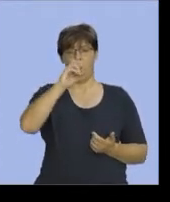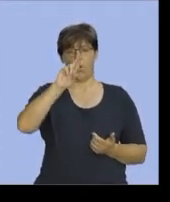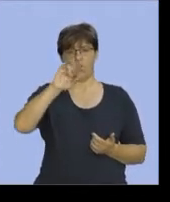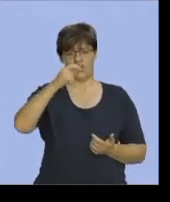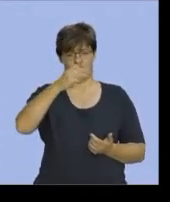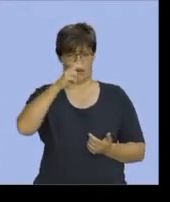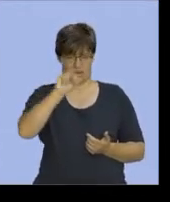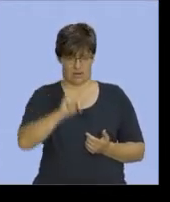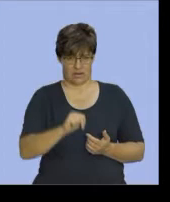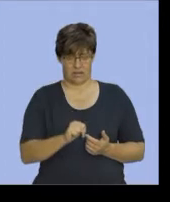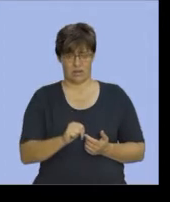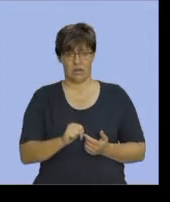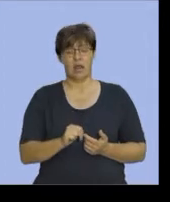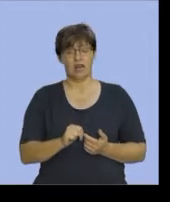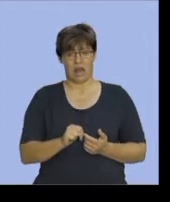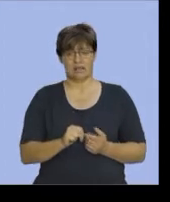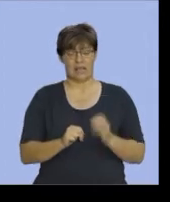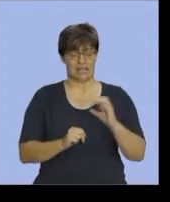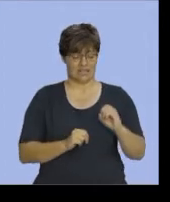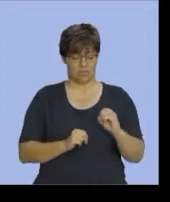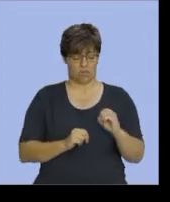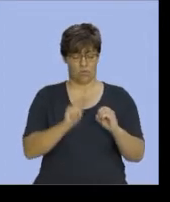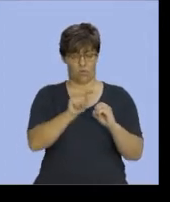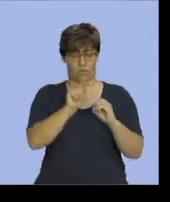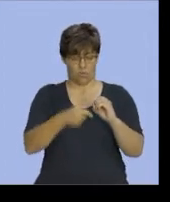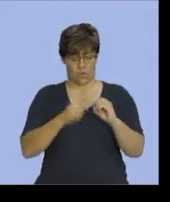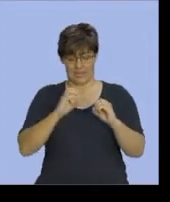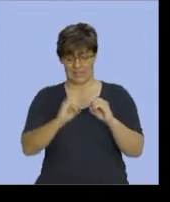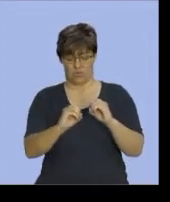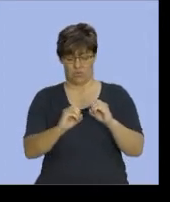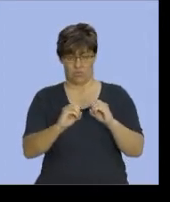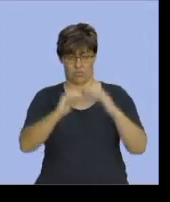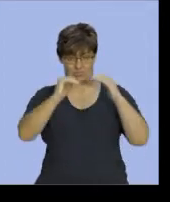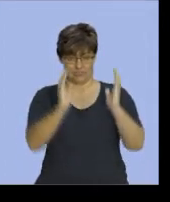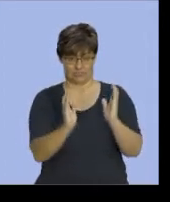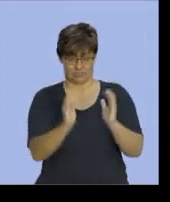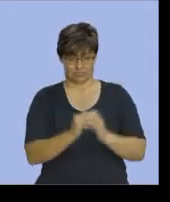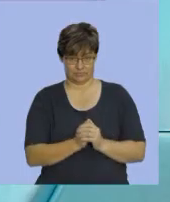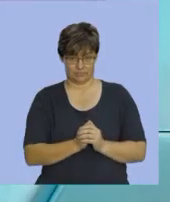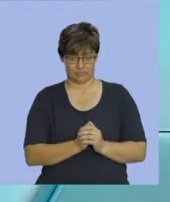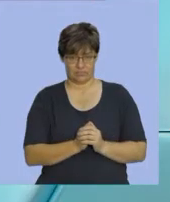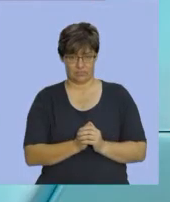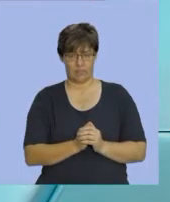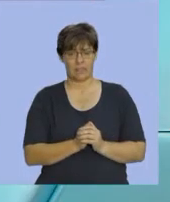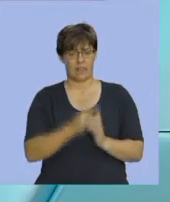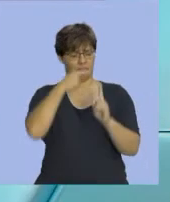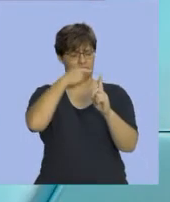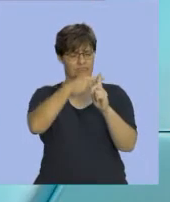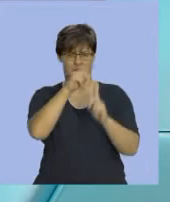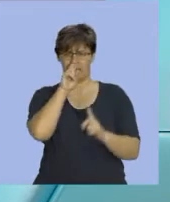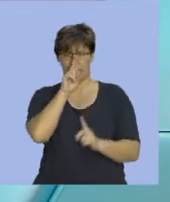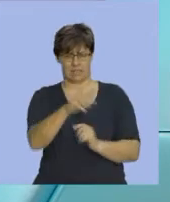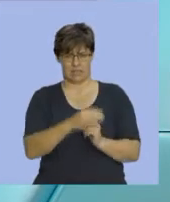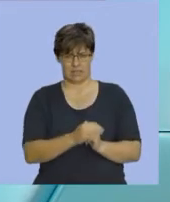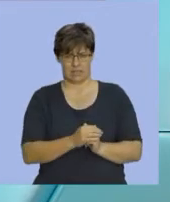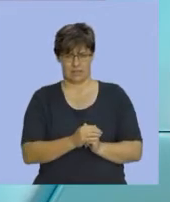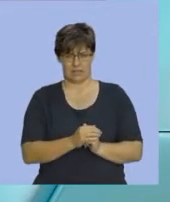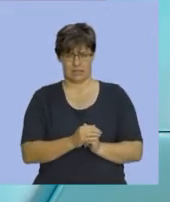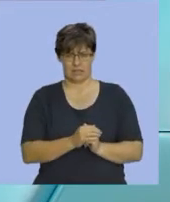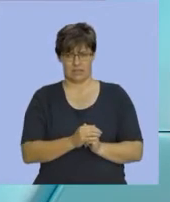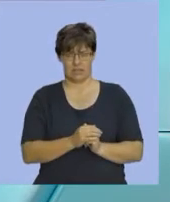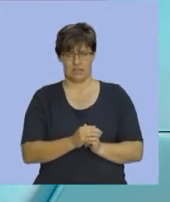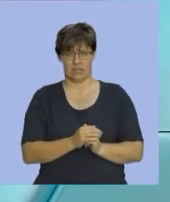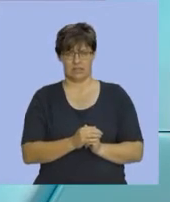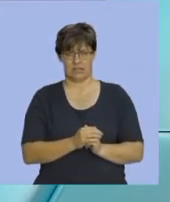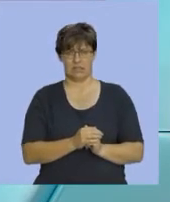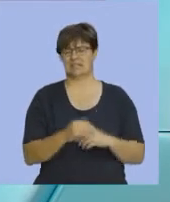And the coordinates are normally 0 and 0. Now, I've seen people draw their Cartesian planes, and on the Cartesian